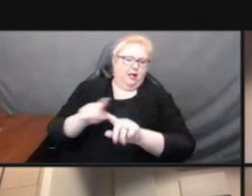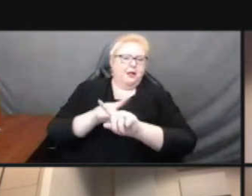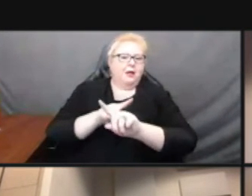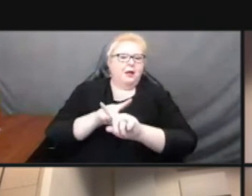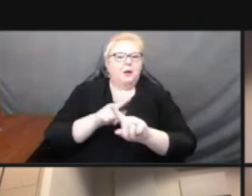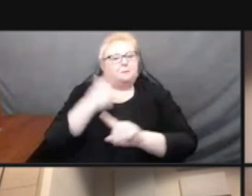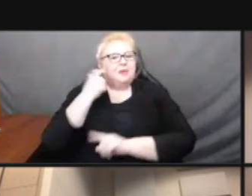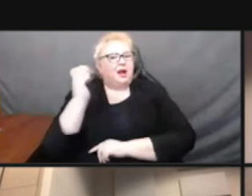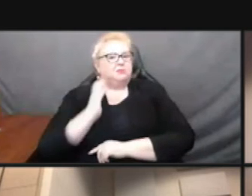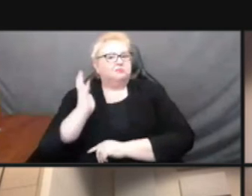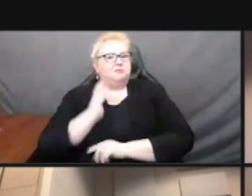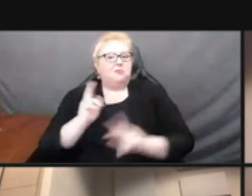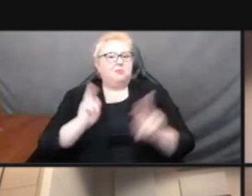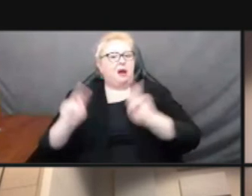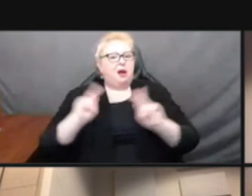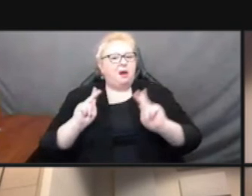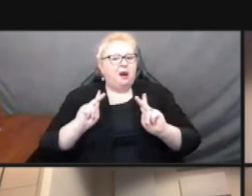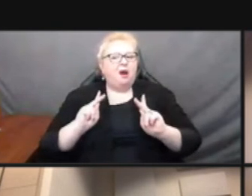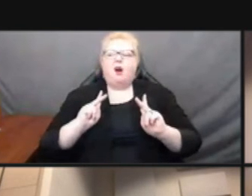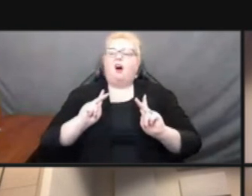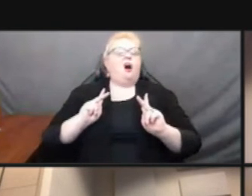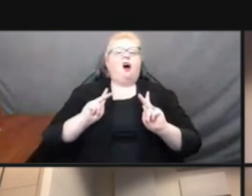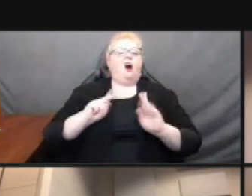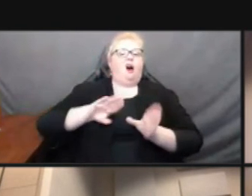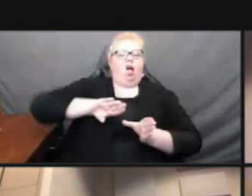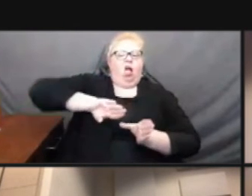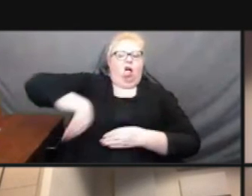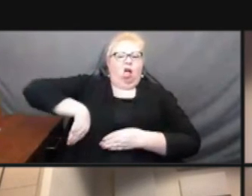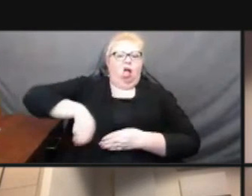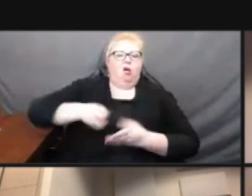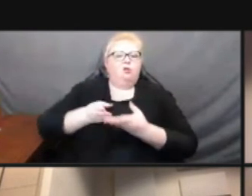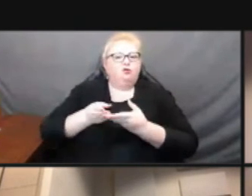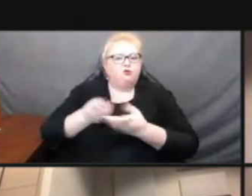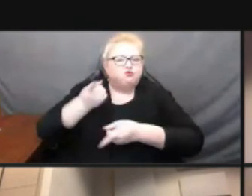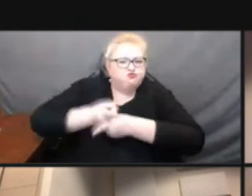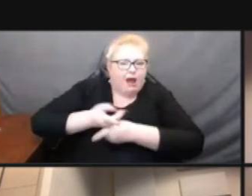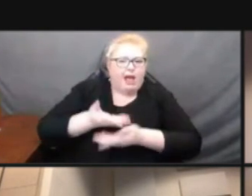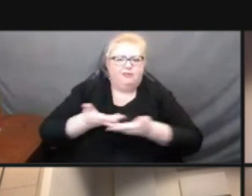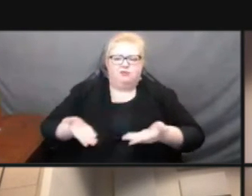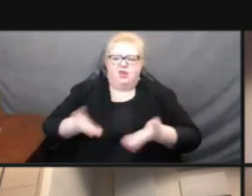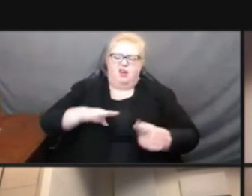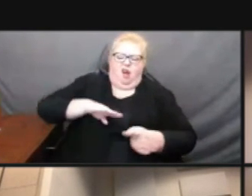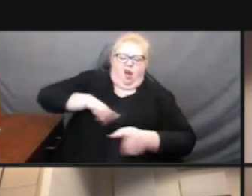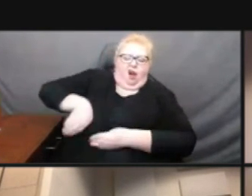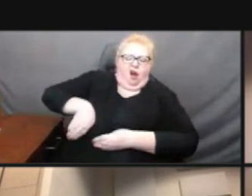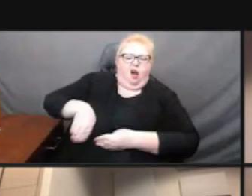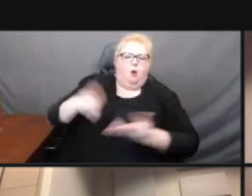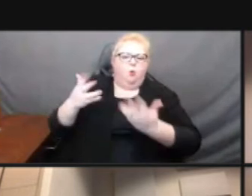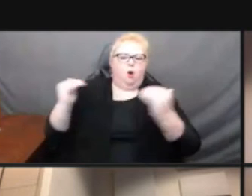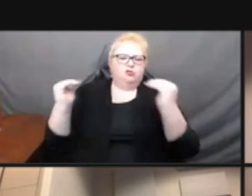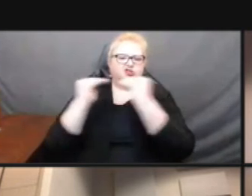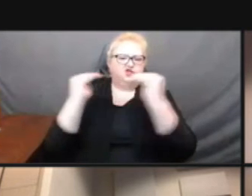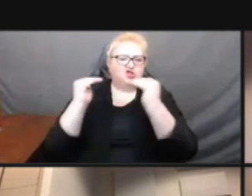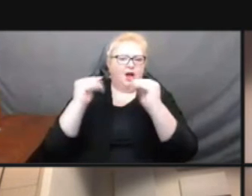disregard of what is right and just. We support our mayor.